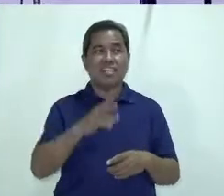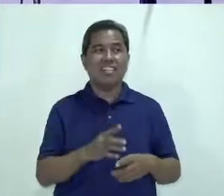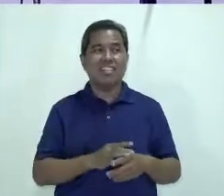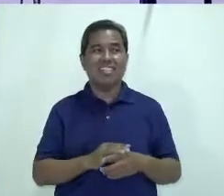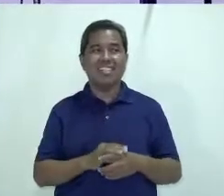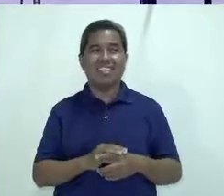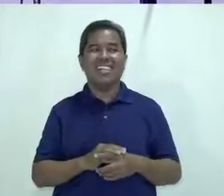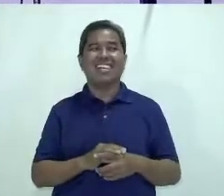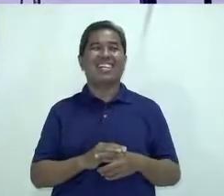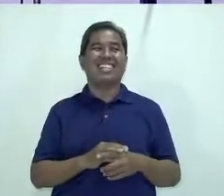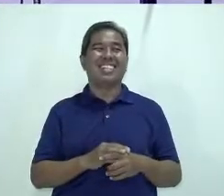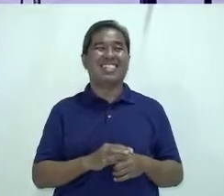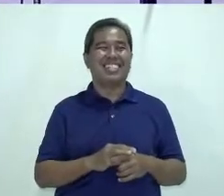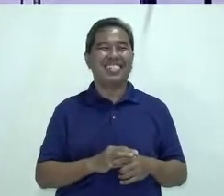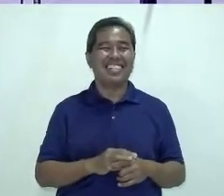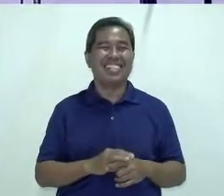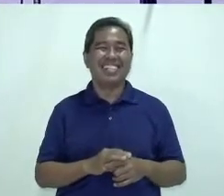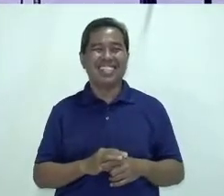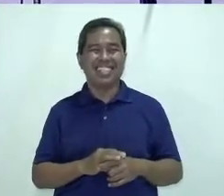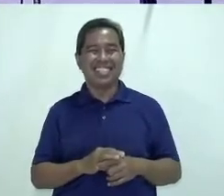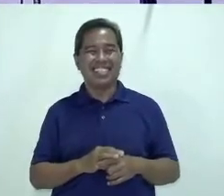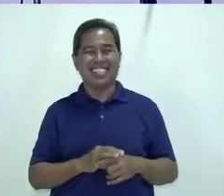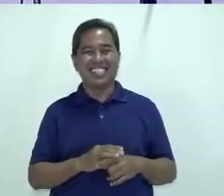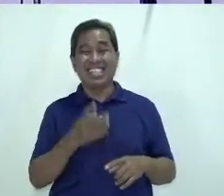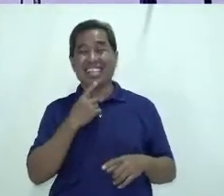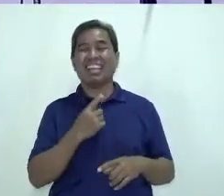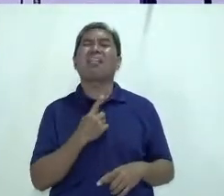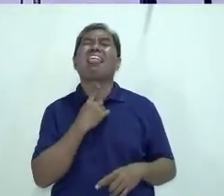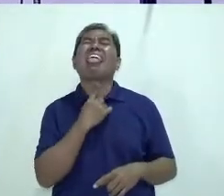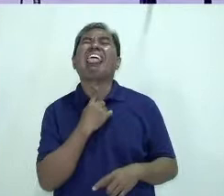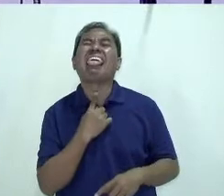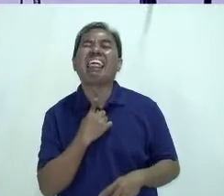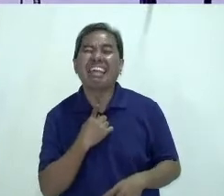Hindi po yung COVID. Dry throat lang po.